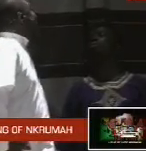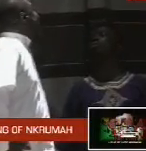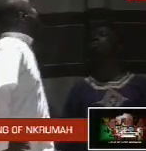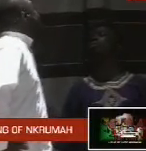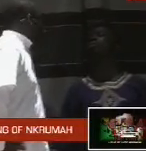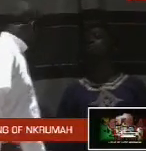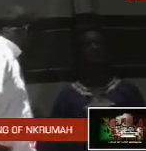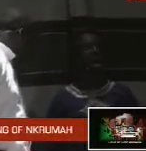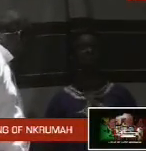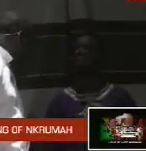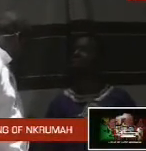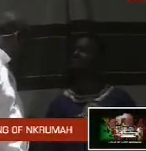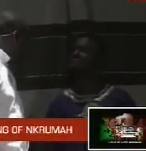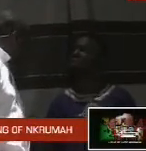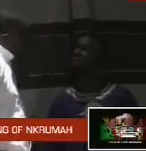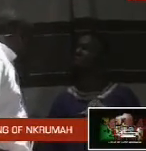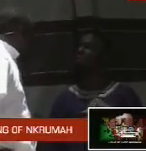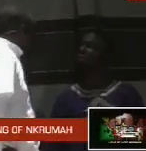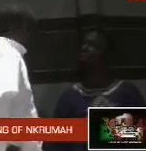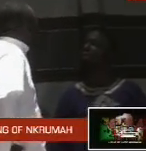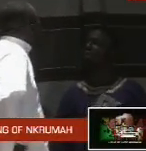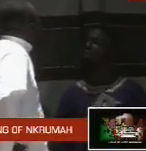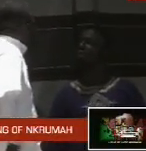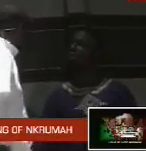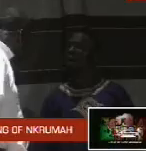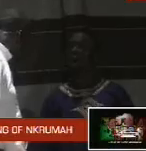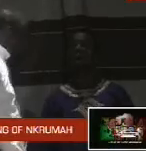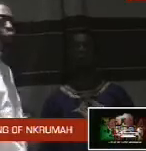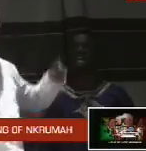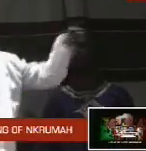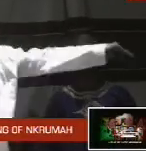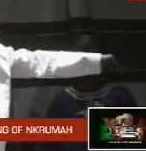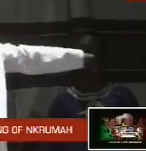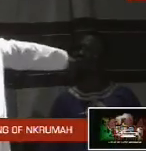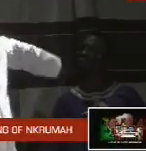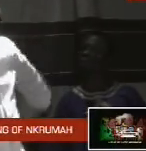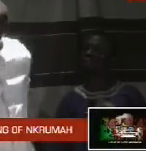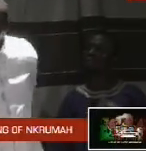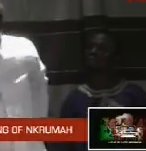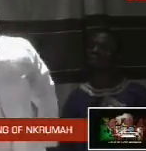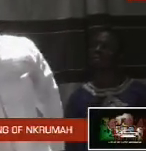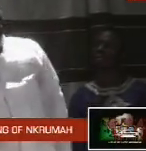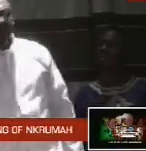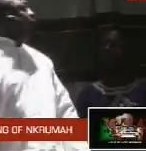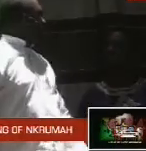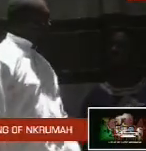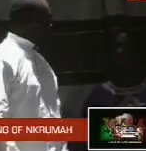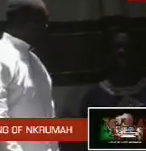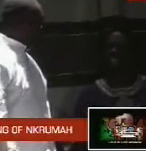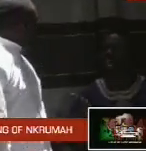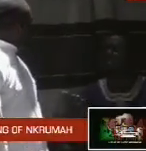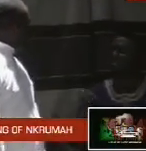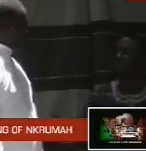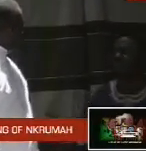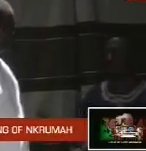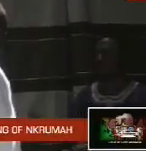You are an idiot! How? You are a very big fool! How, Asadifo? You stand behind me when the gun is resting in front. But